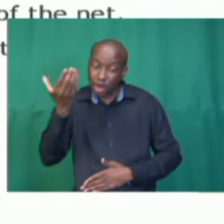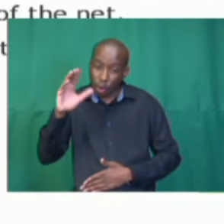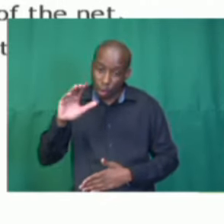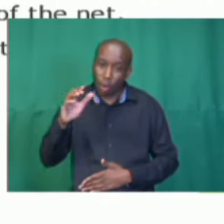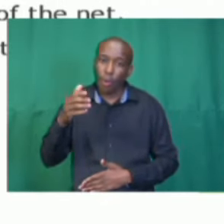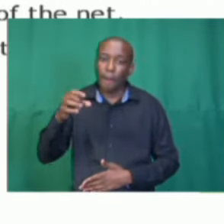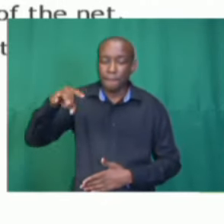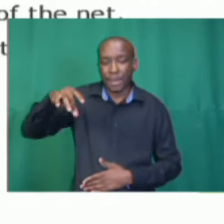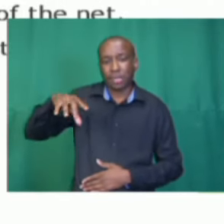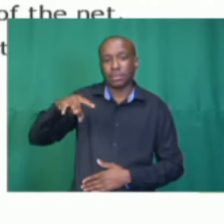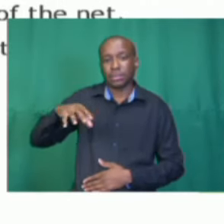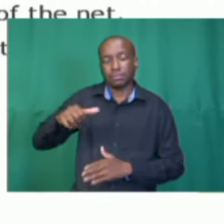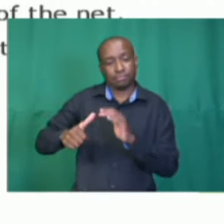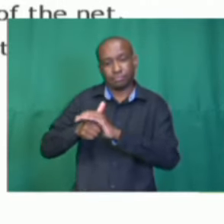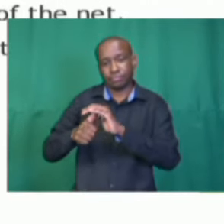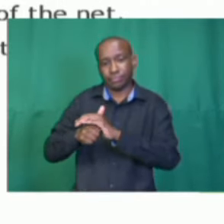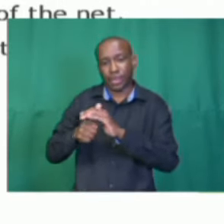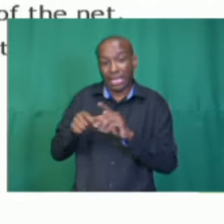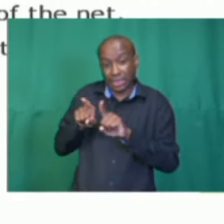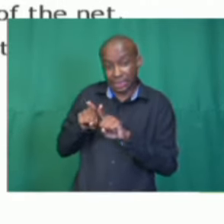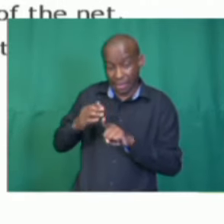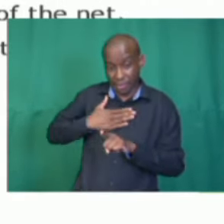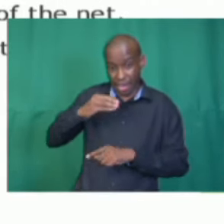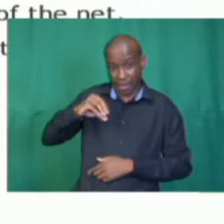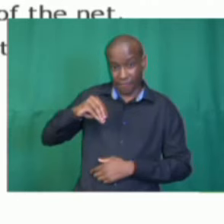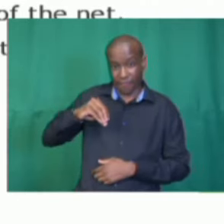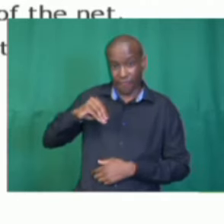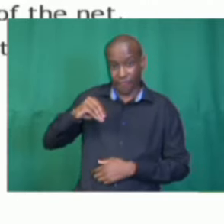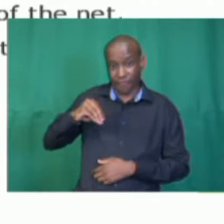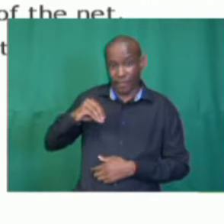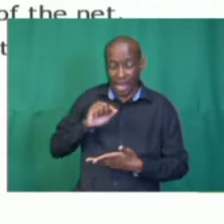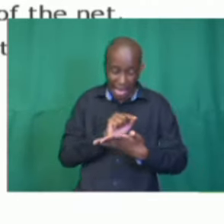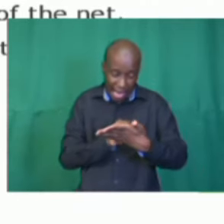as I have it or as I have mine myself.